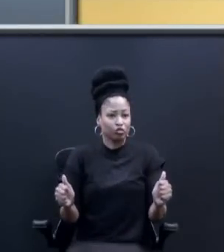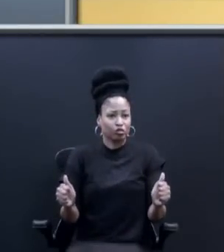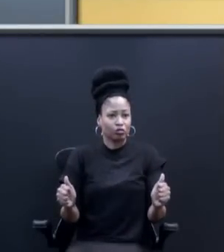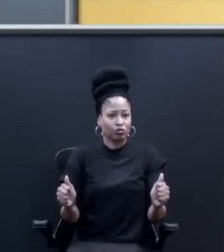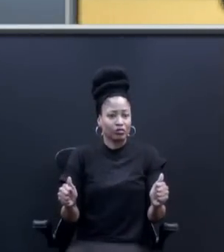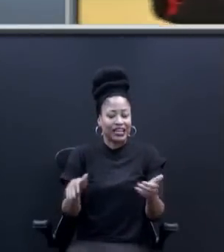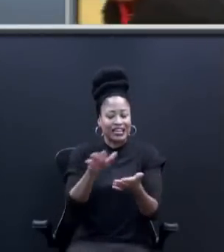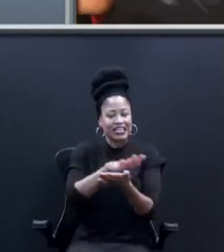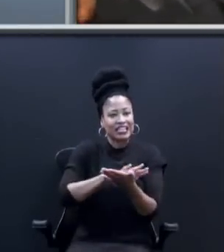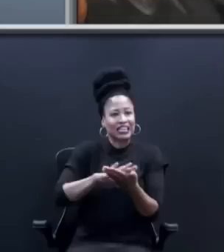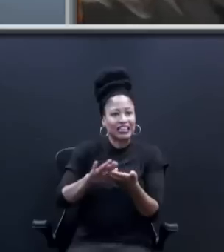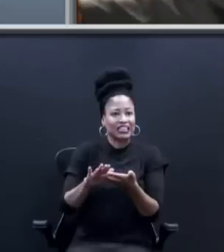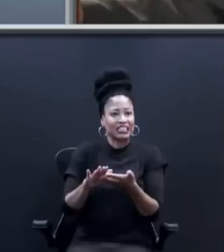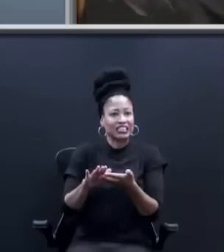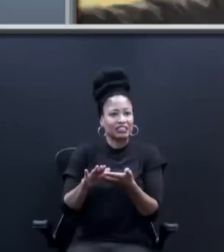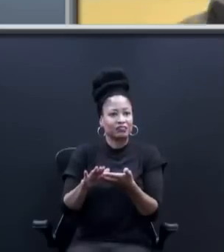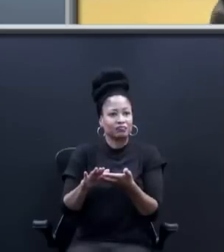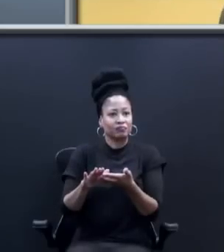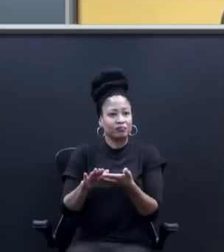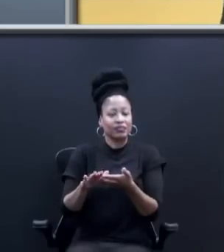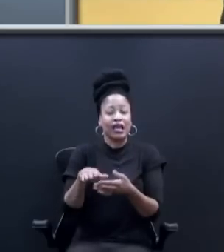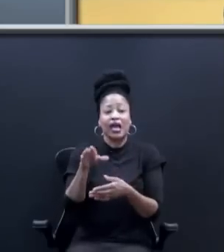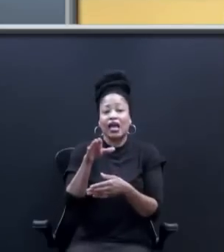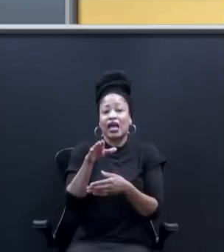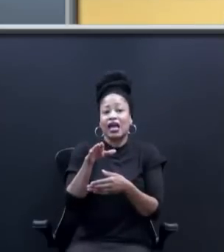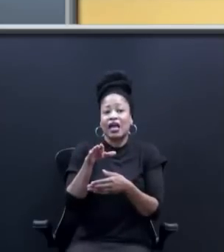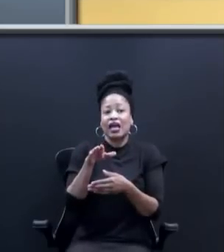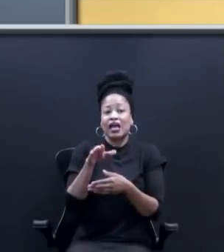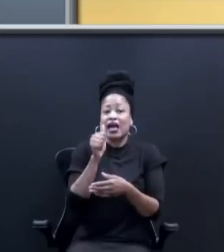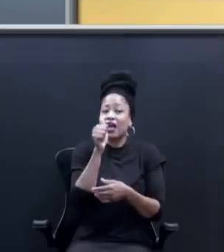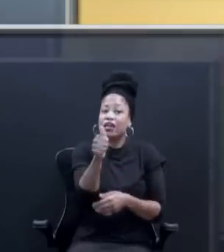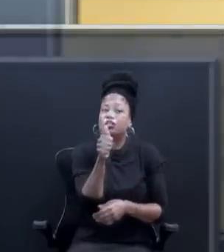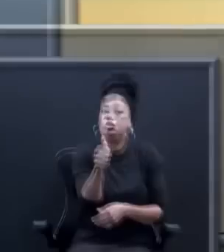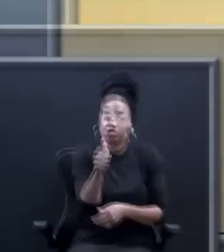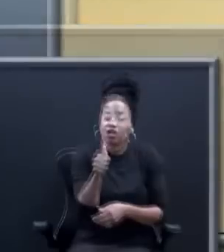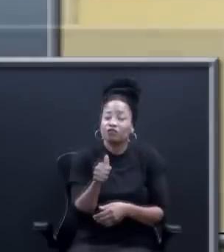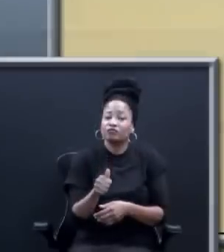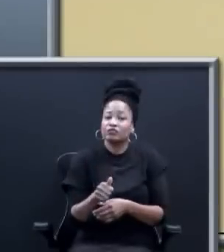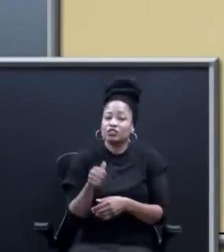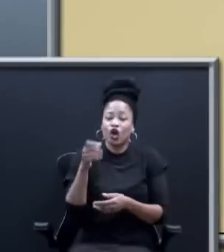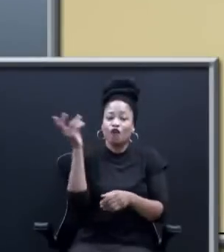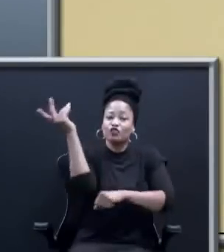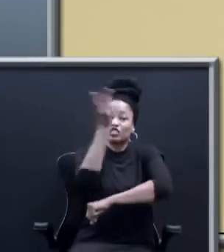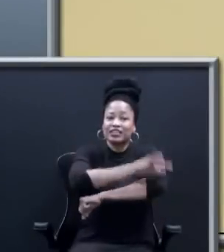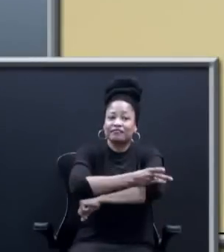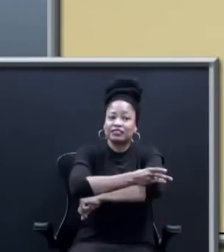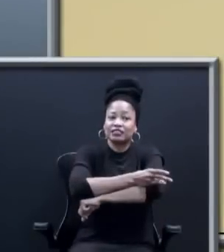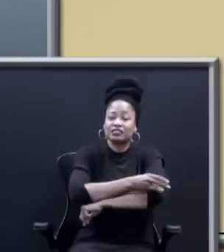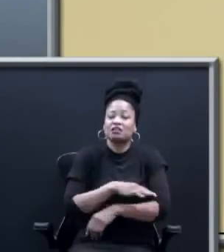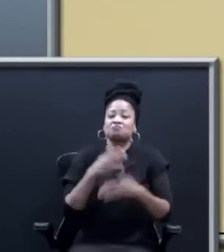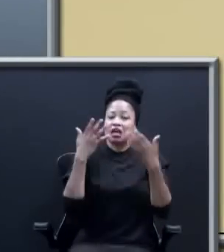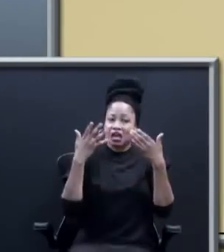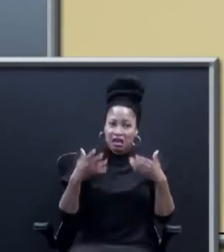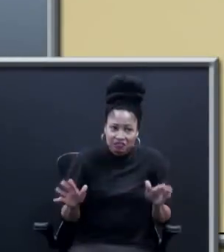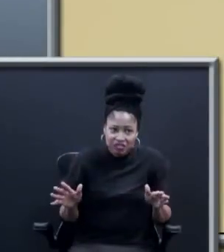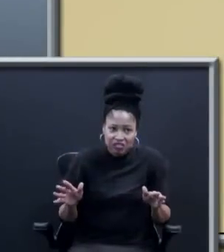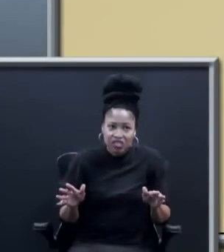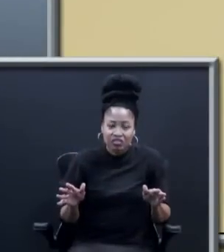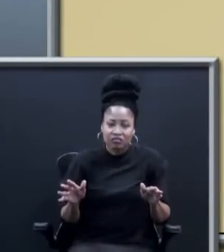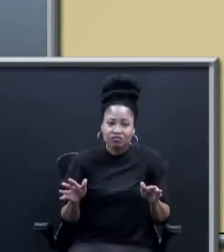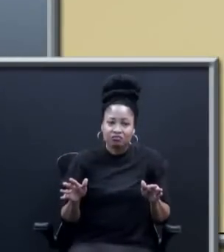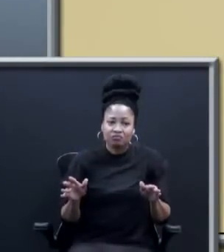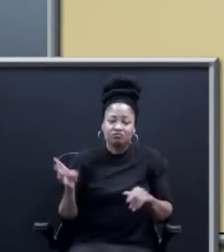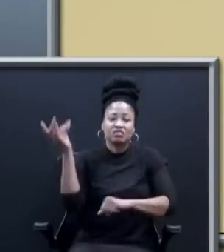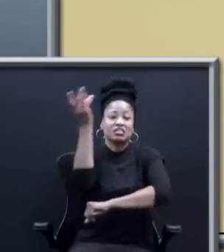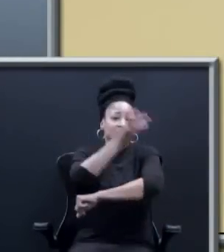it and consecrate yourself for 7 days. Go ahead and read. And when these days are expired, it shall be